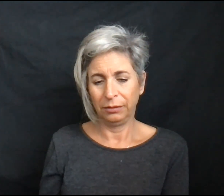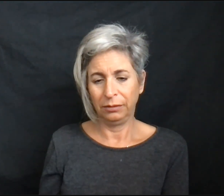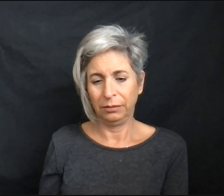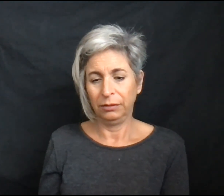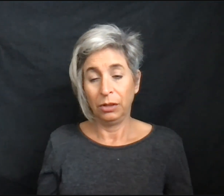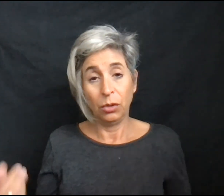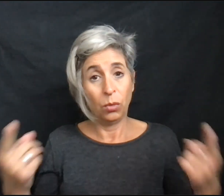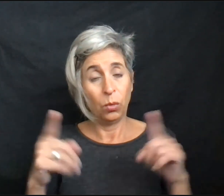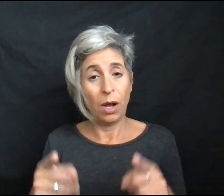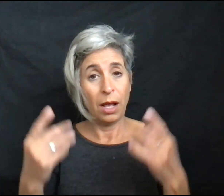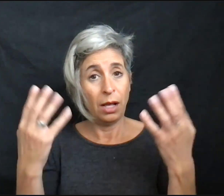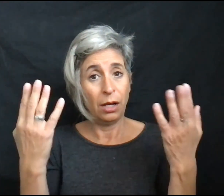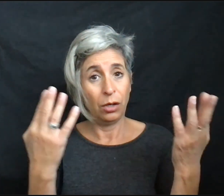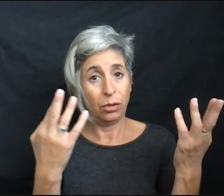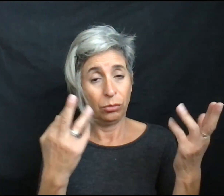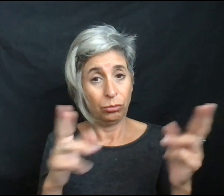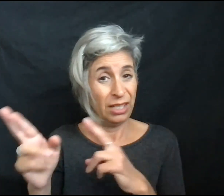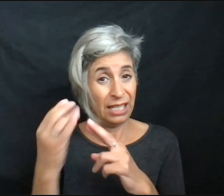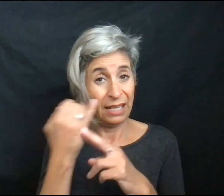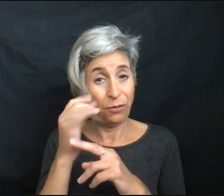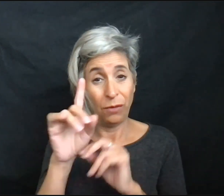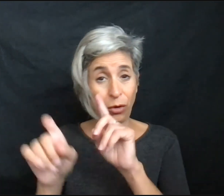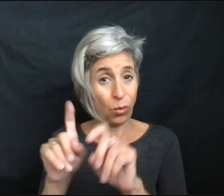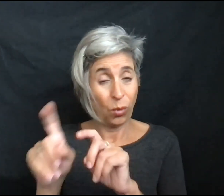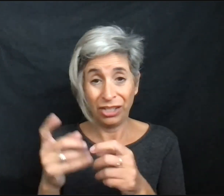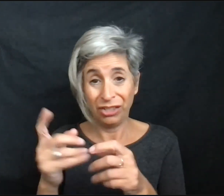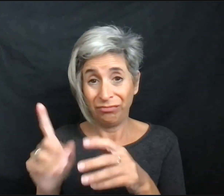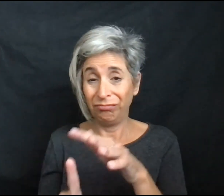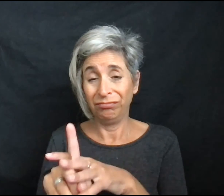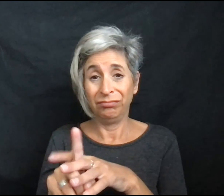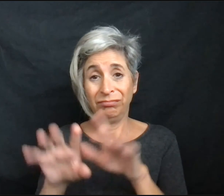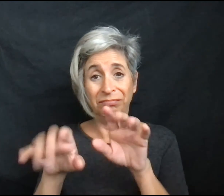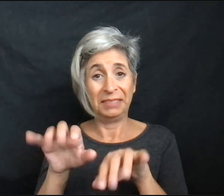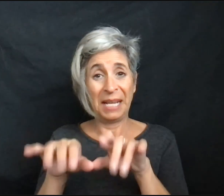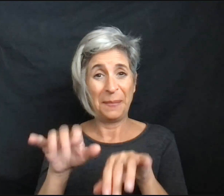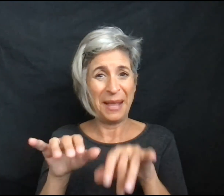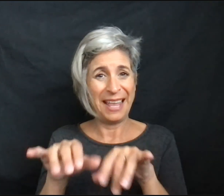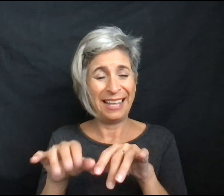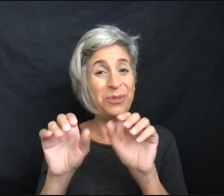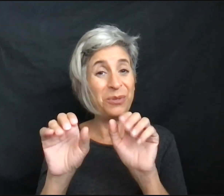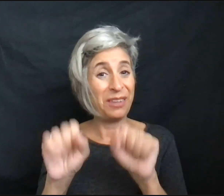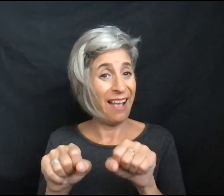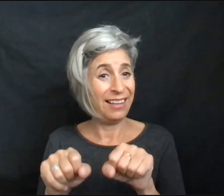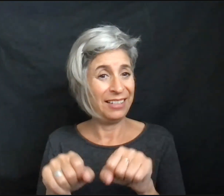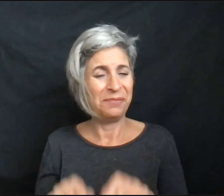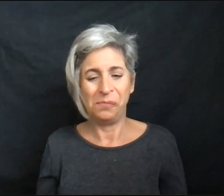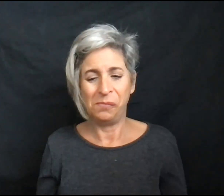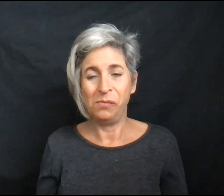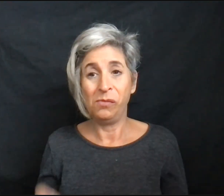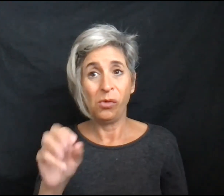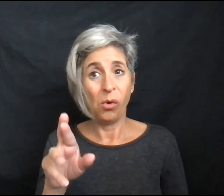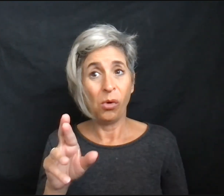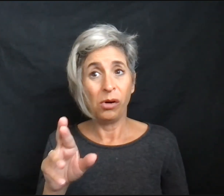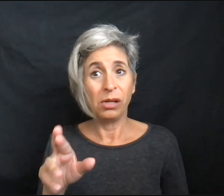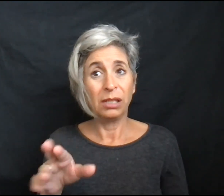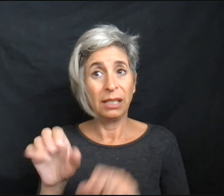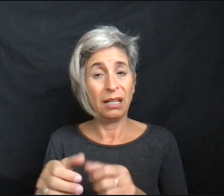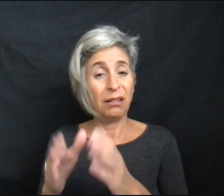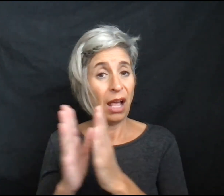my screen ready for share, if there's any questions, please feel free to type it in, or you can ask right